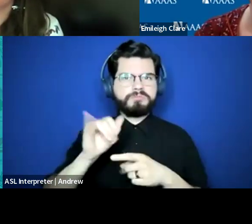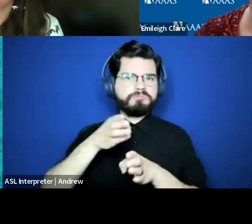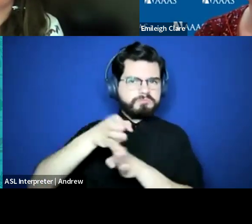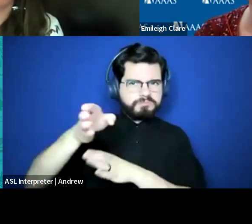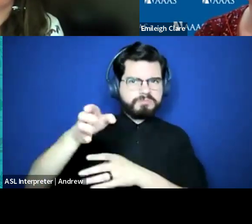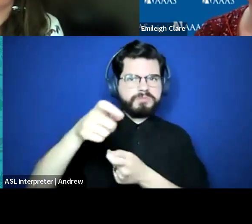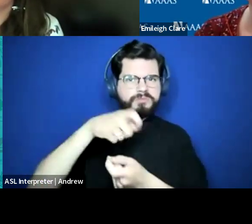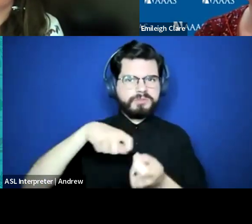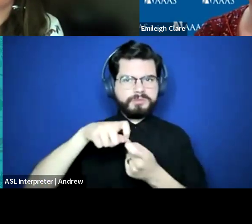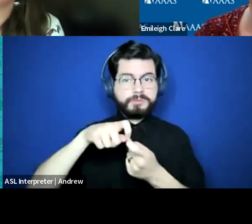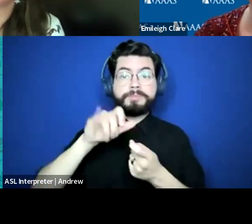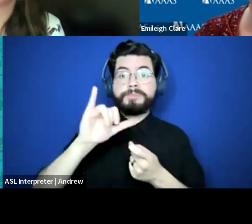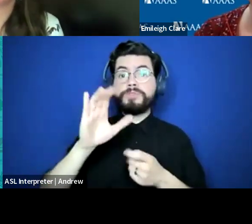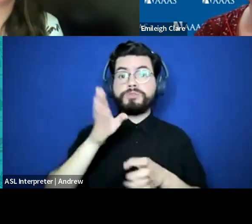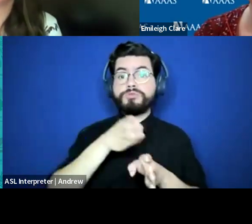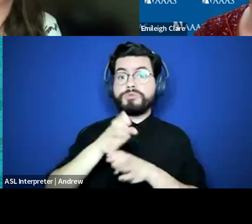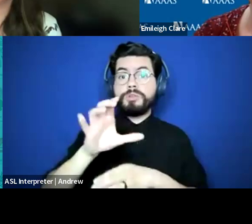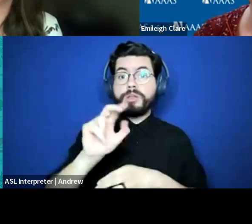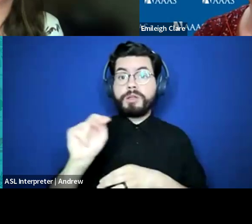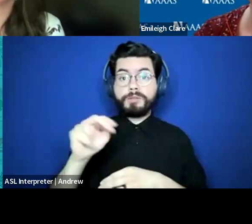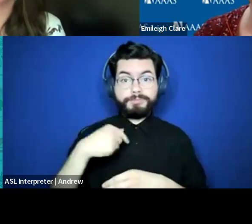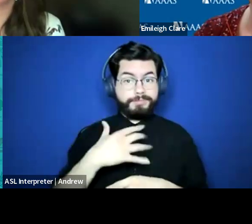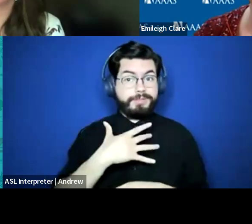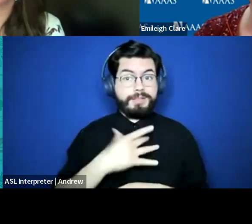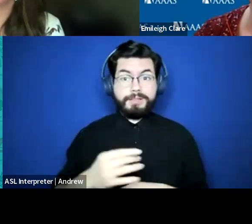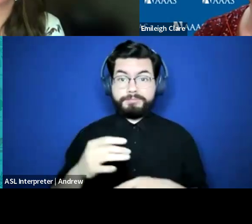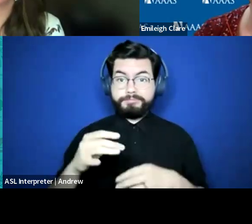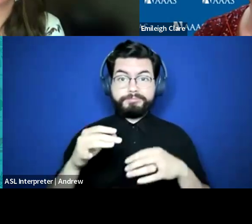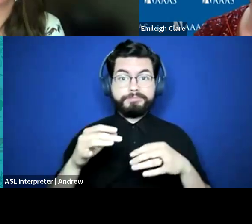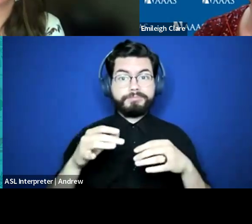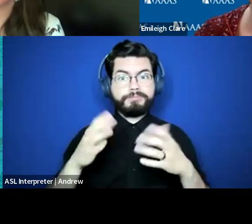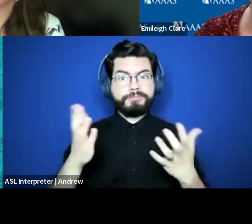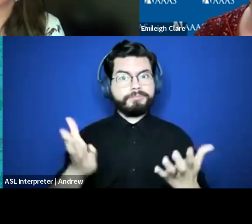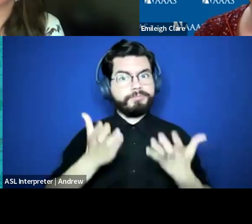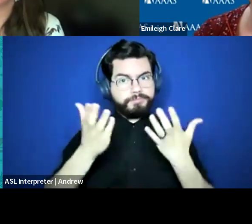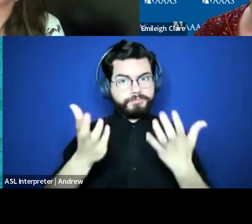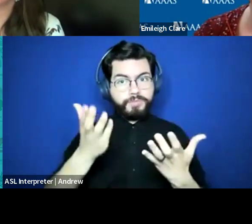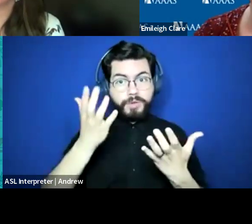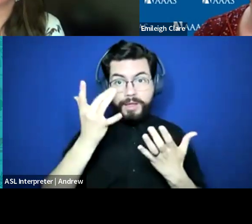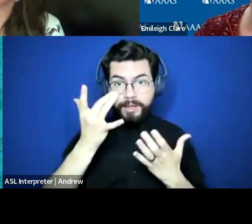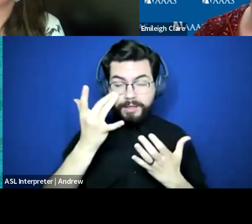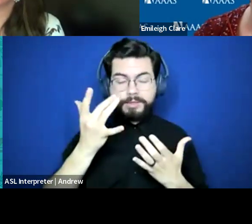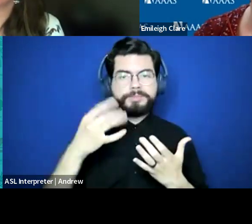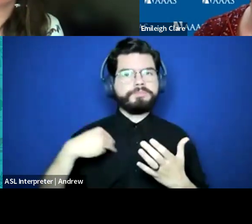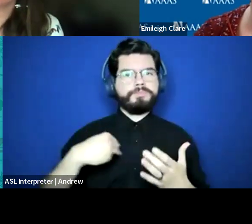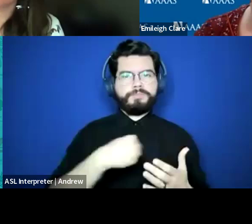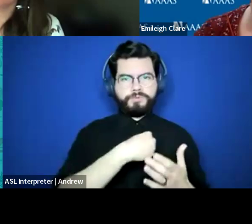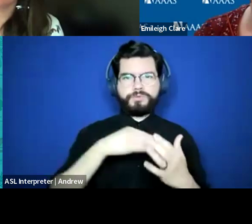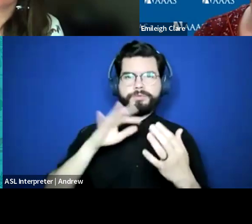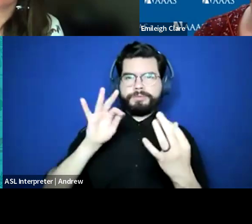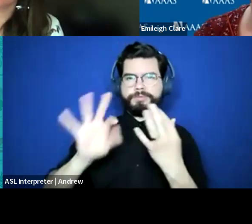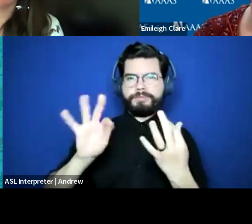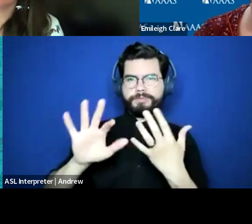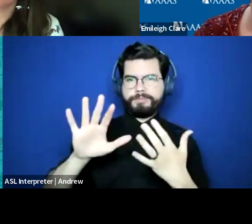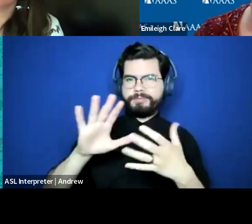one because it really was born out of member feedback. Members indicated, I'm interested